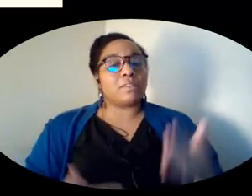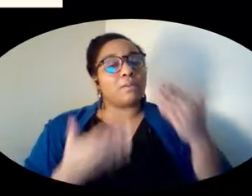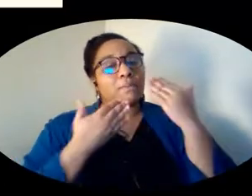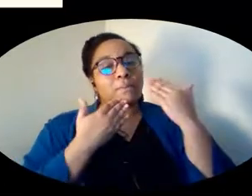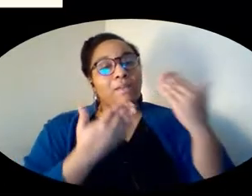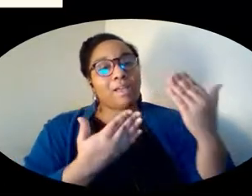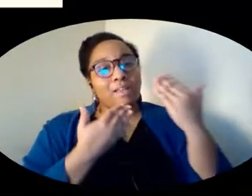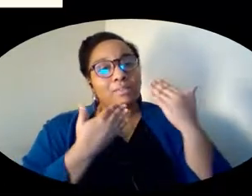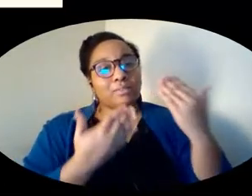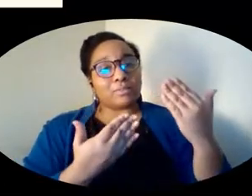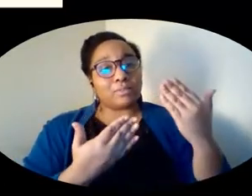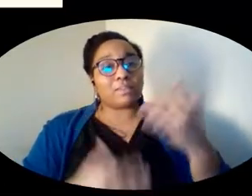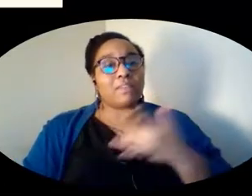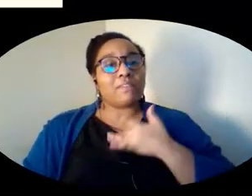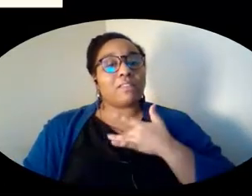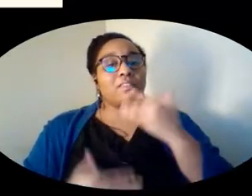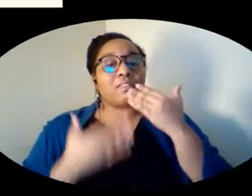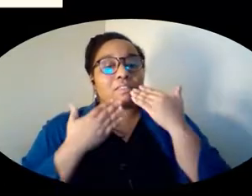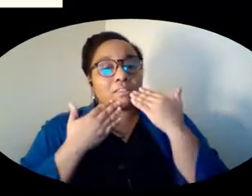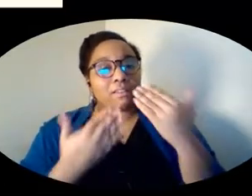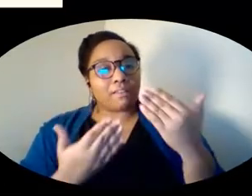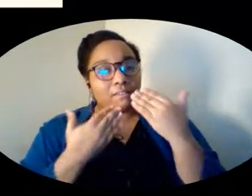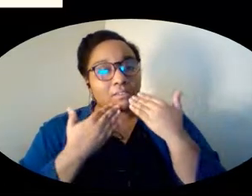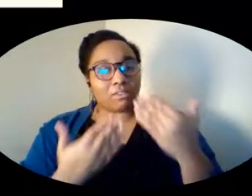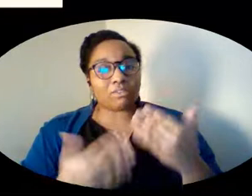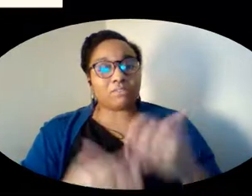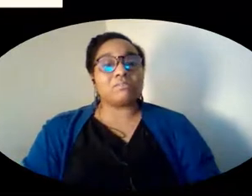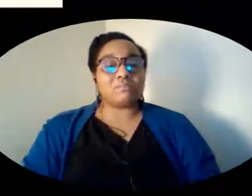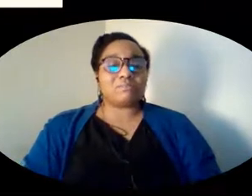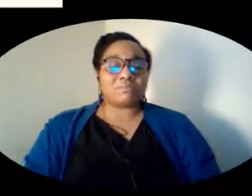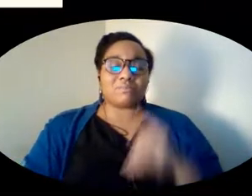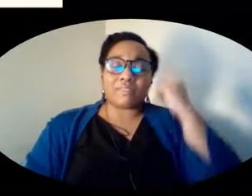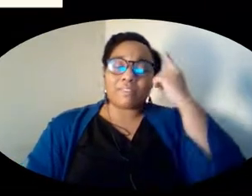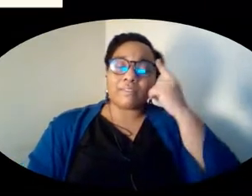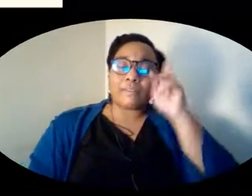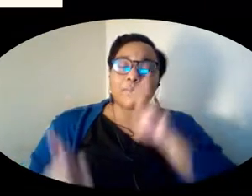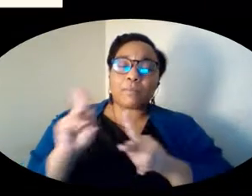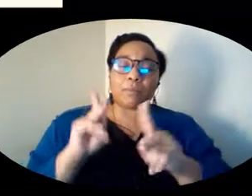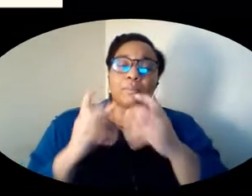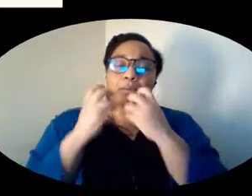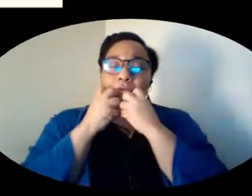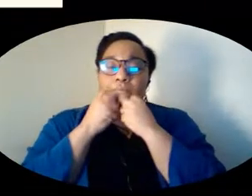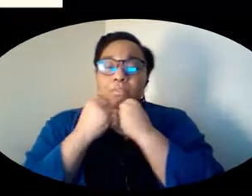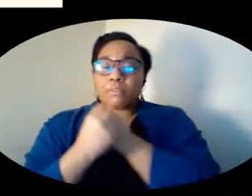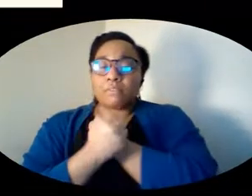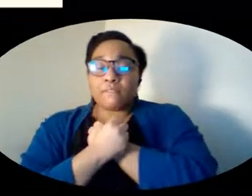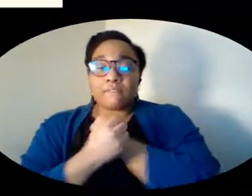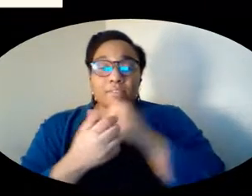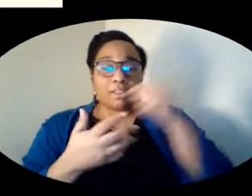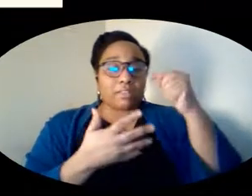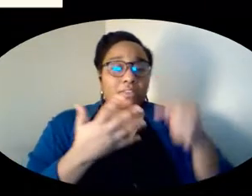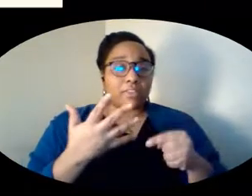Gratitude is the feeling of being thankful. Think of the people you love and the things you like to